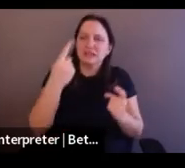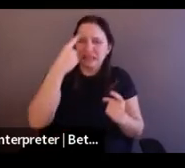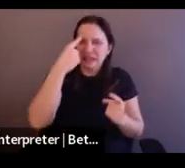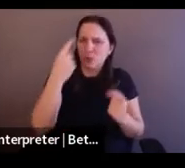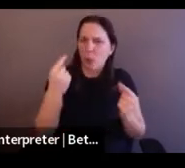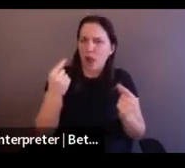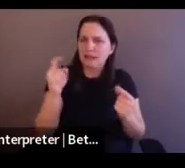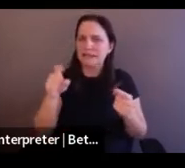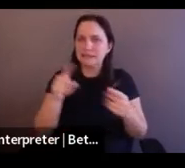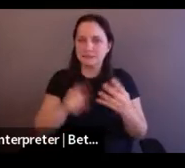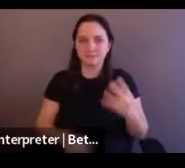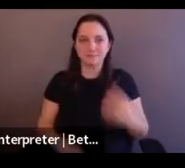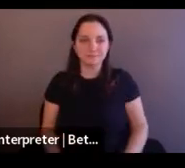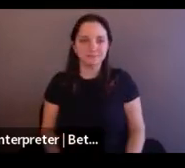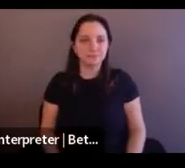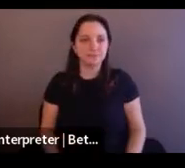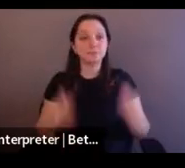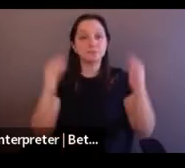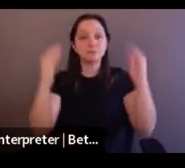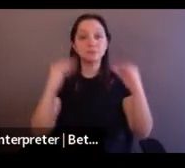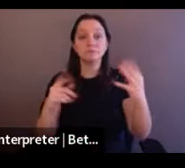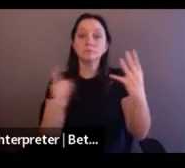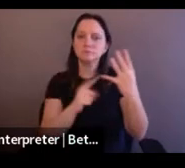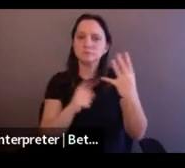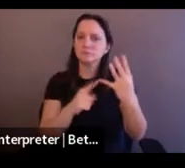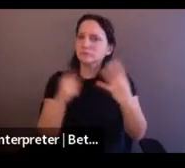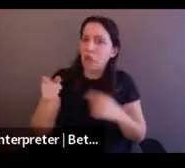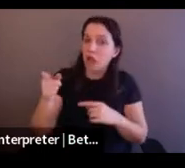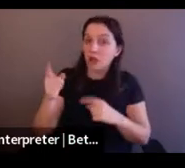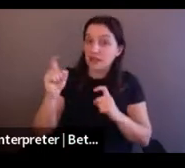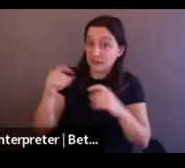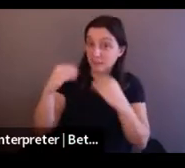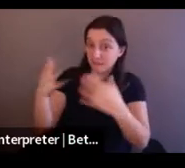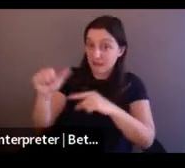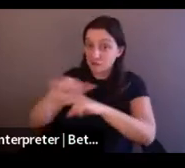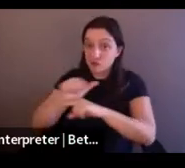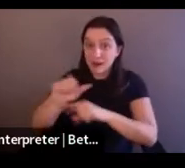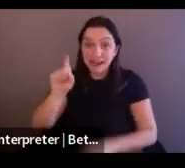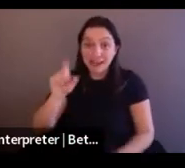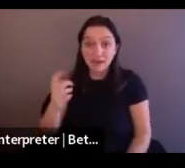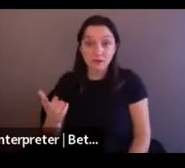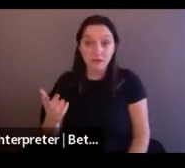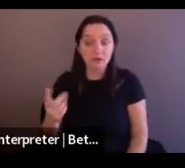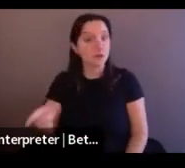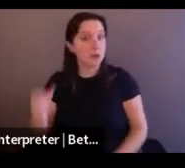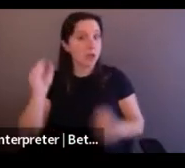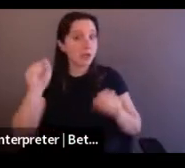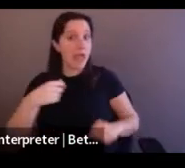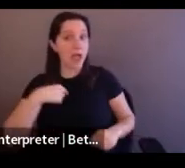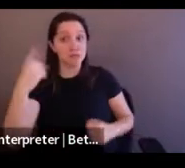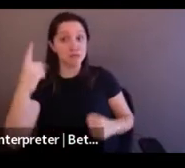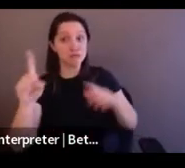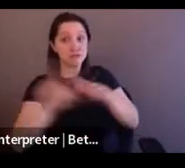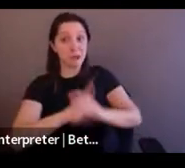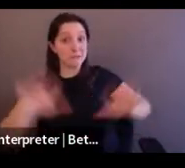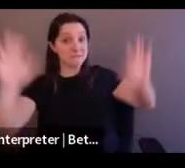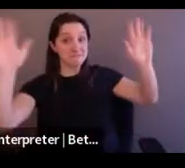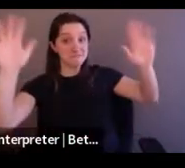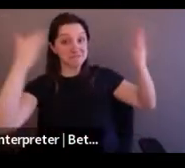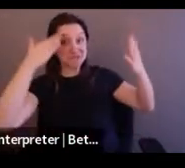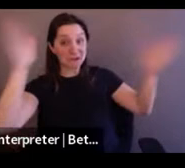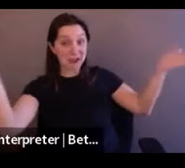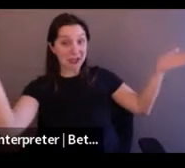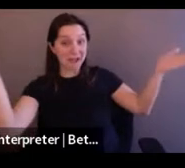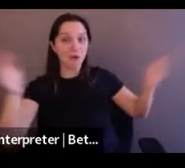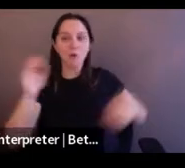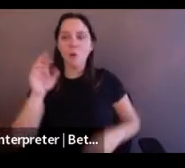about what kind of training your volunteers are going to need. Is this an opportunity that somebody can just come in and get started on, or will they